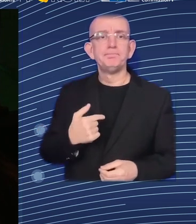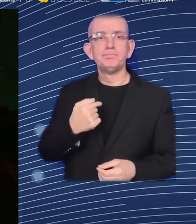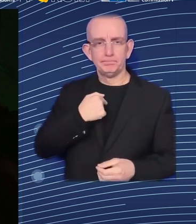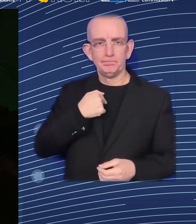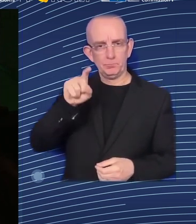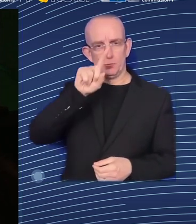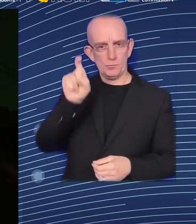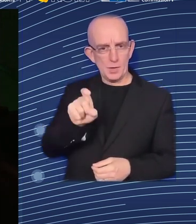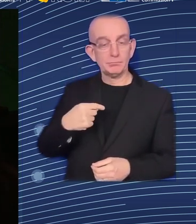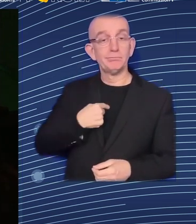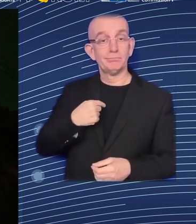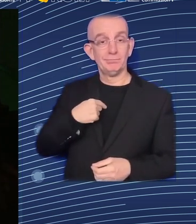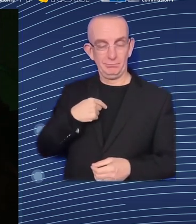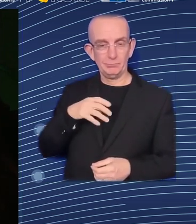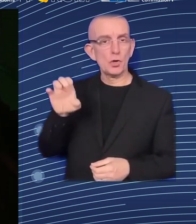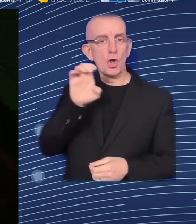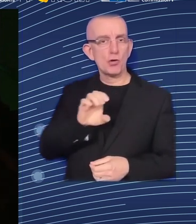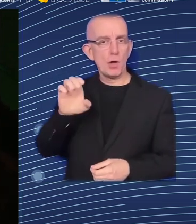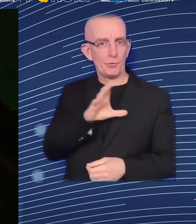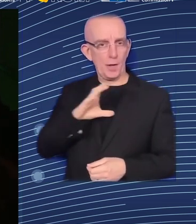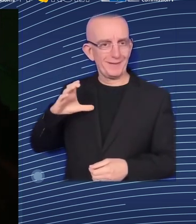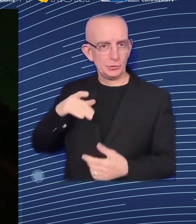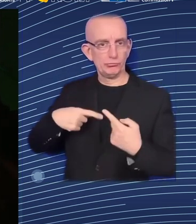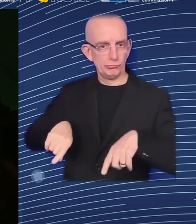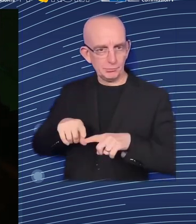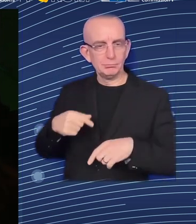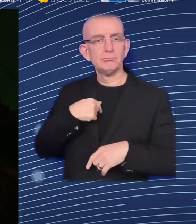the speaker from LinkedIn about a very